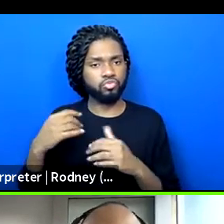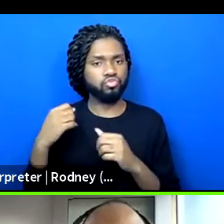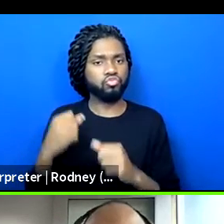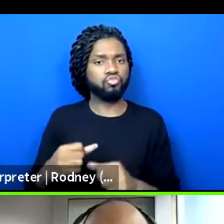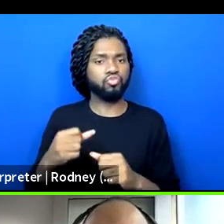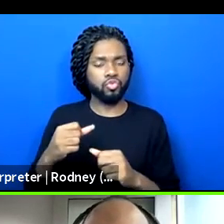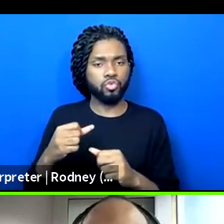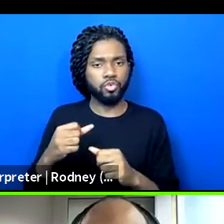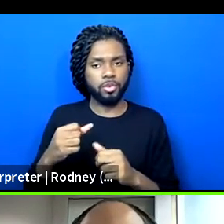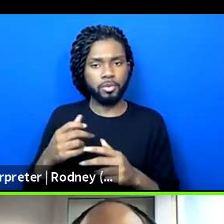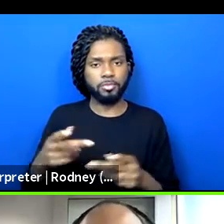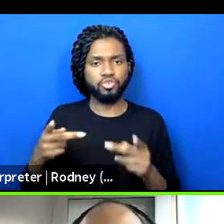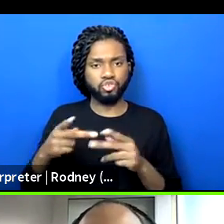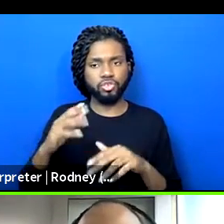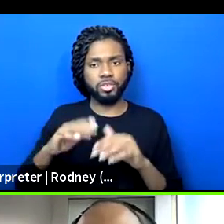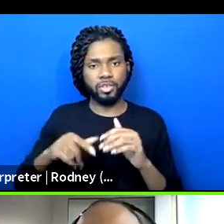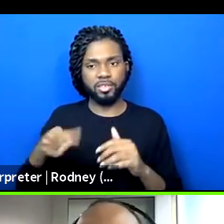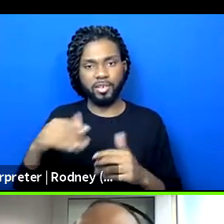are.